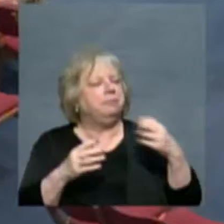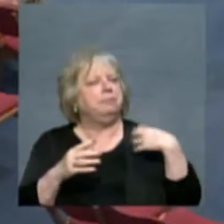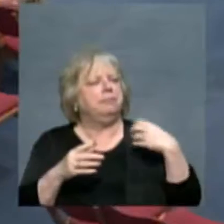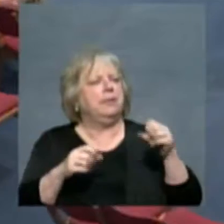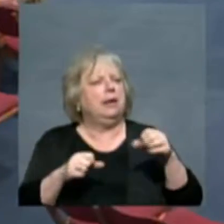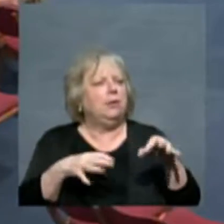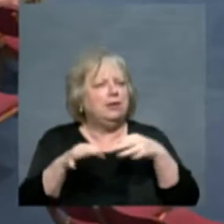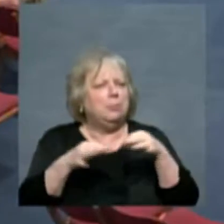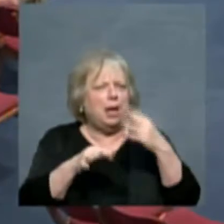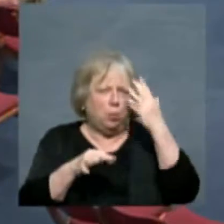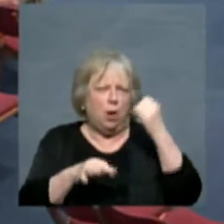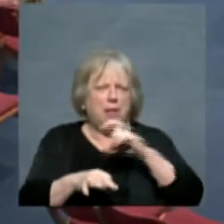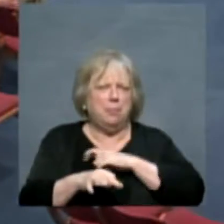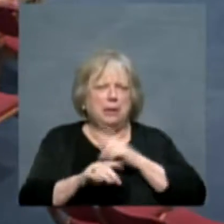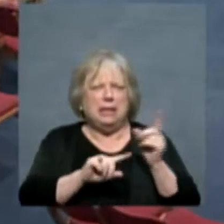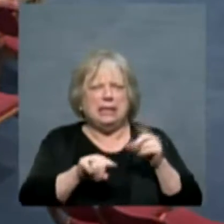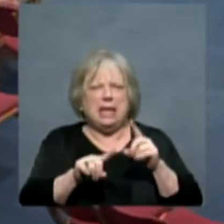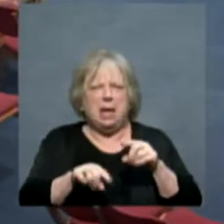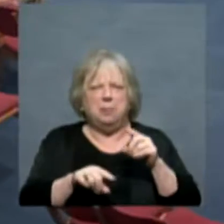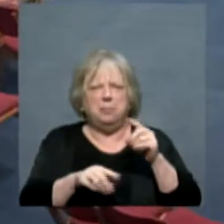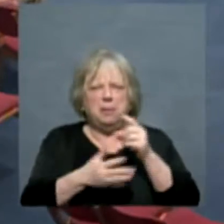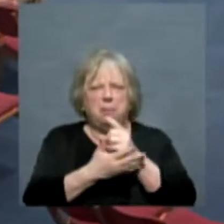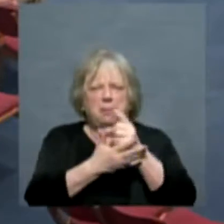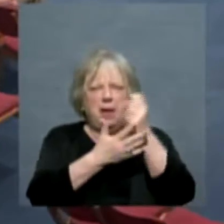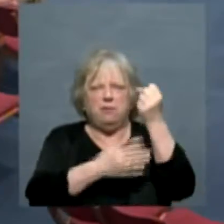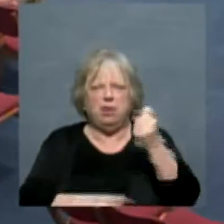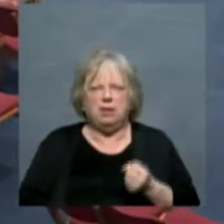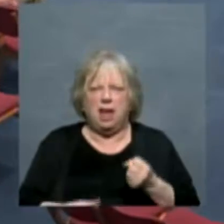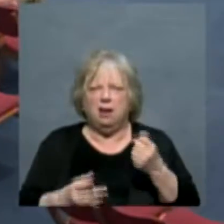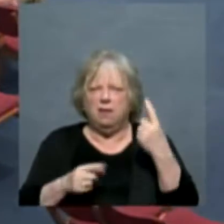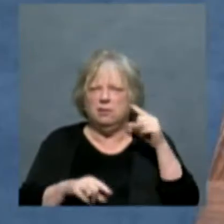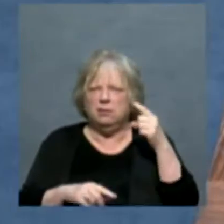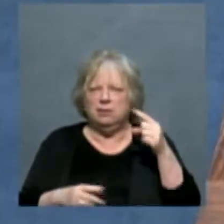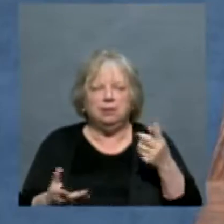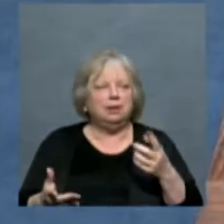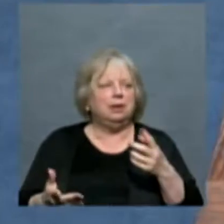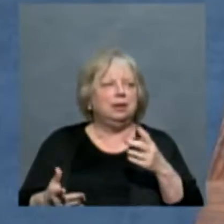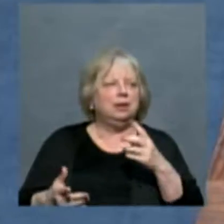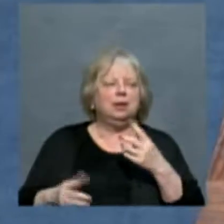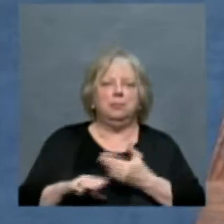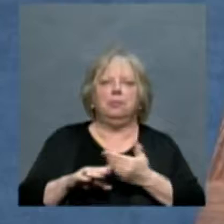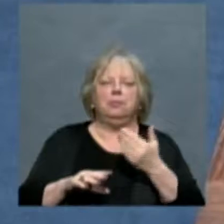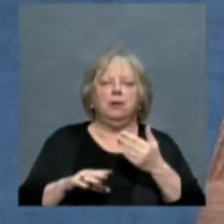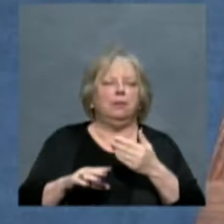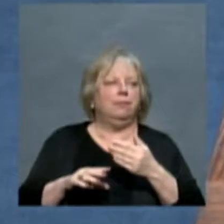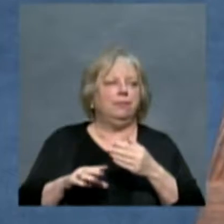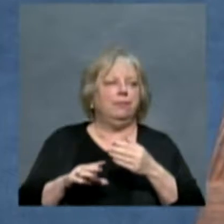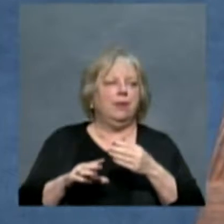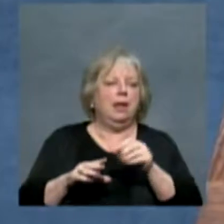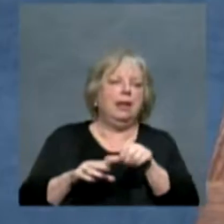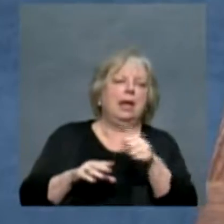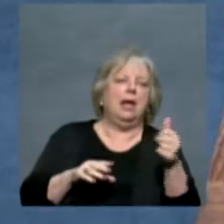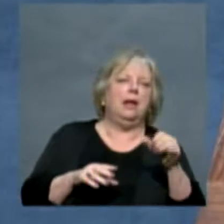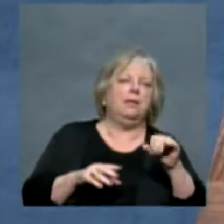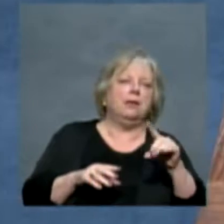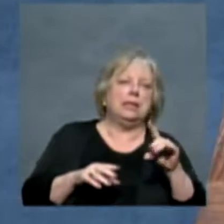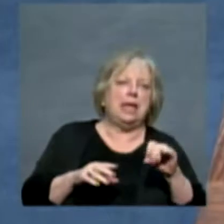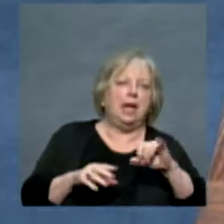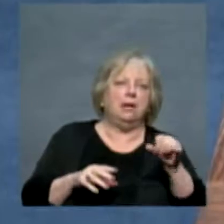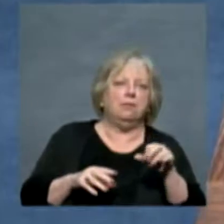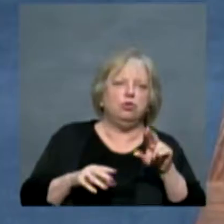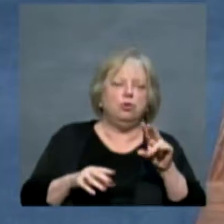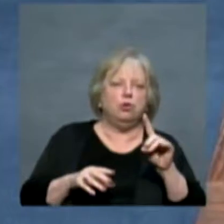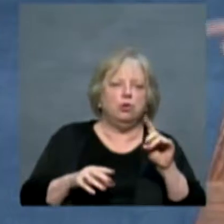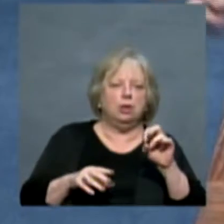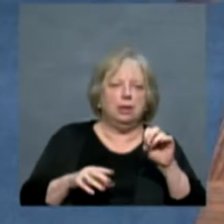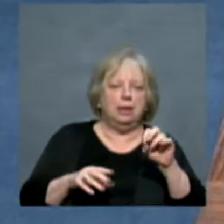have the police out on every Saturday for again? There was an issue on the other side of Junior Deputy and 20th, where